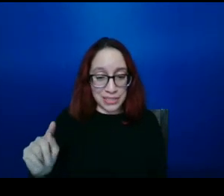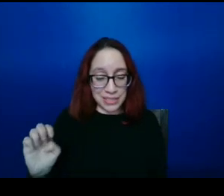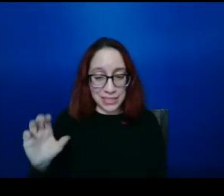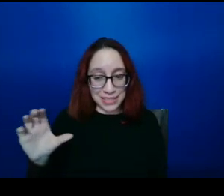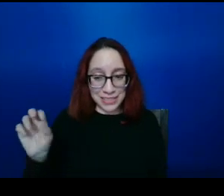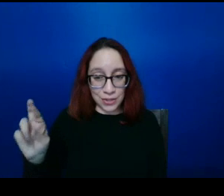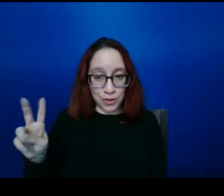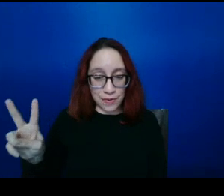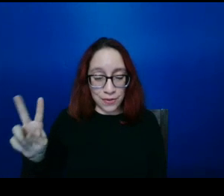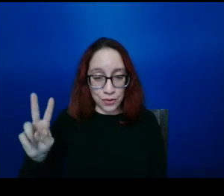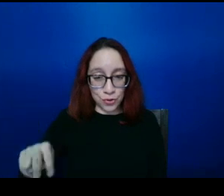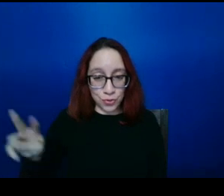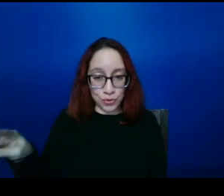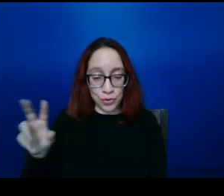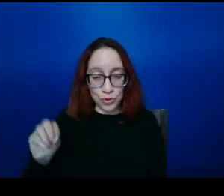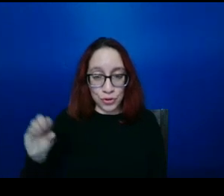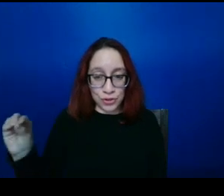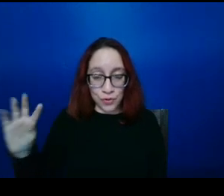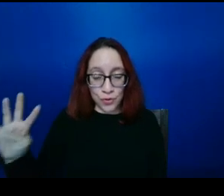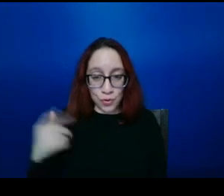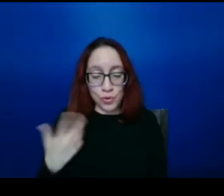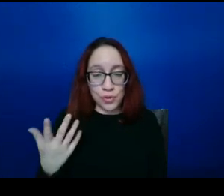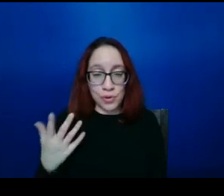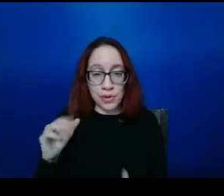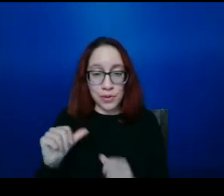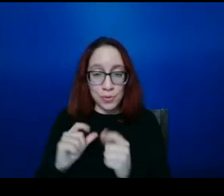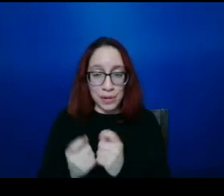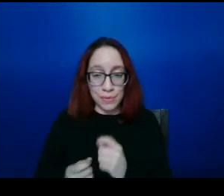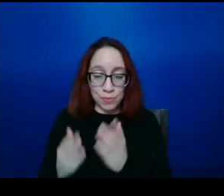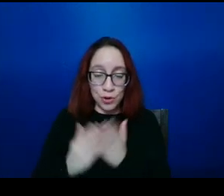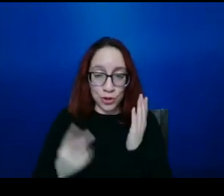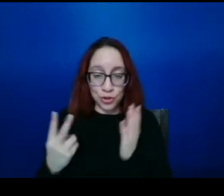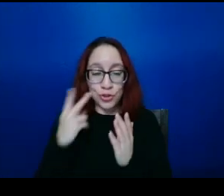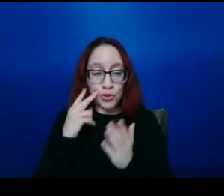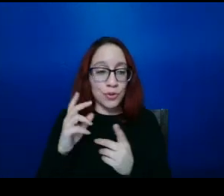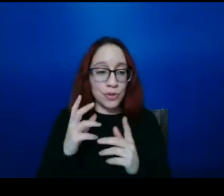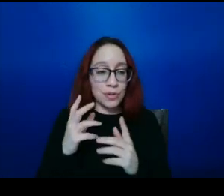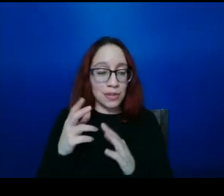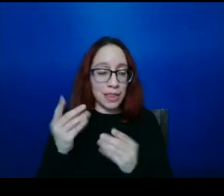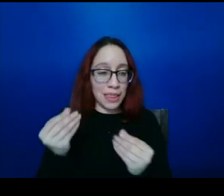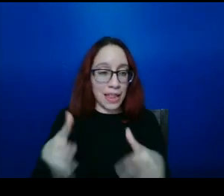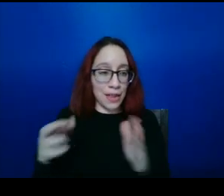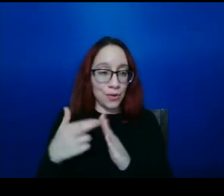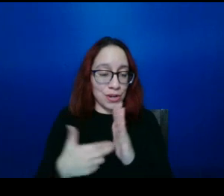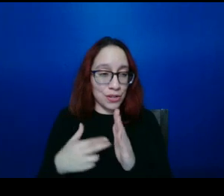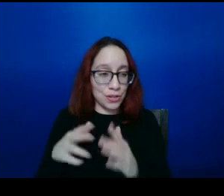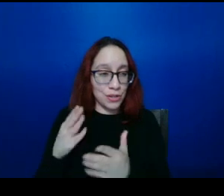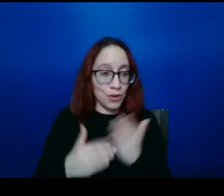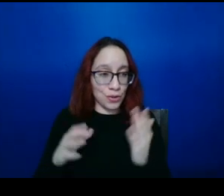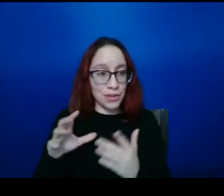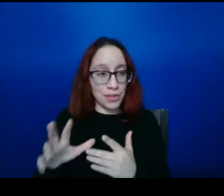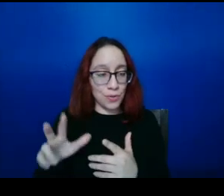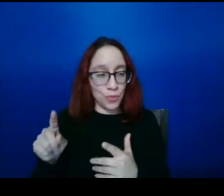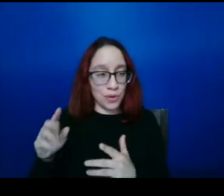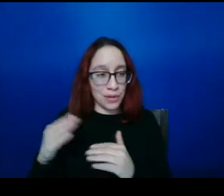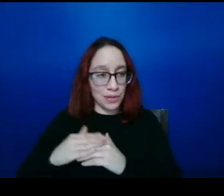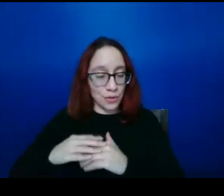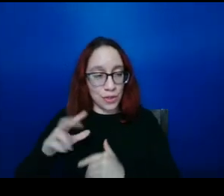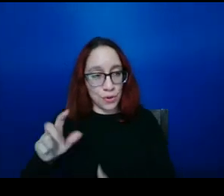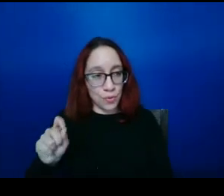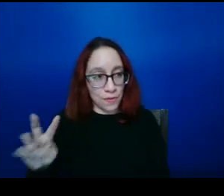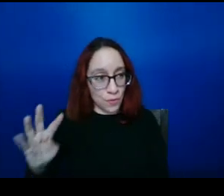CDRV 22-004, amending Part 2 Land Development Regulations, Chapter 3, Article 3, Section 1E, Table